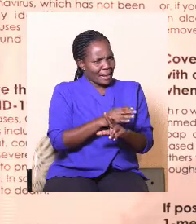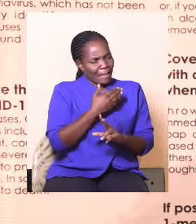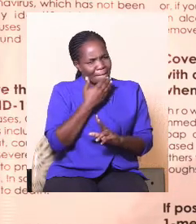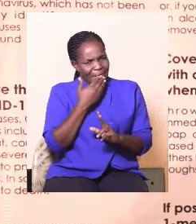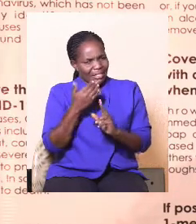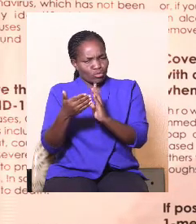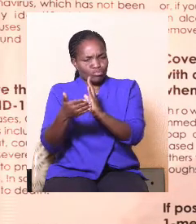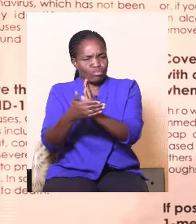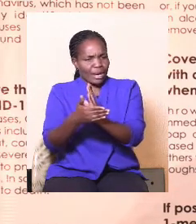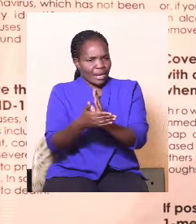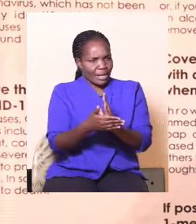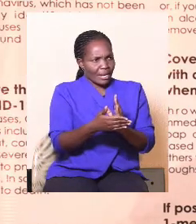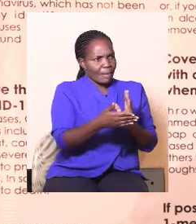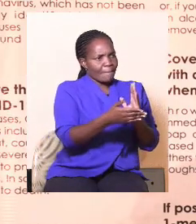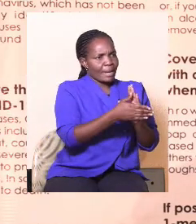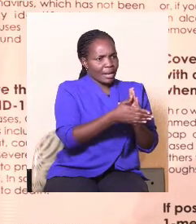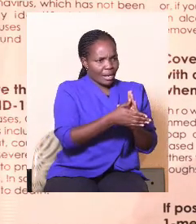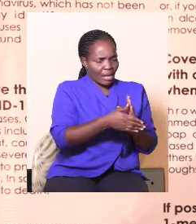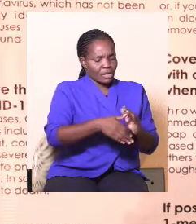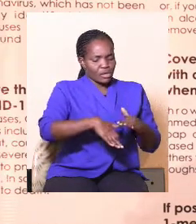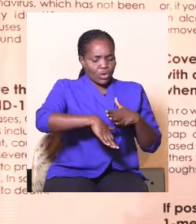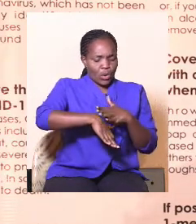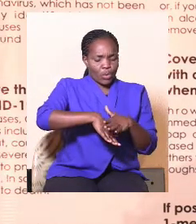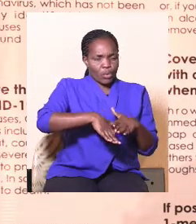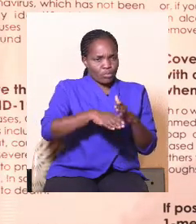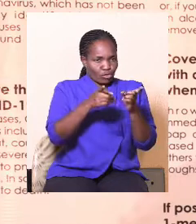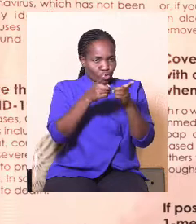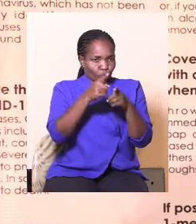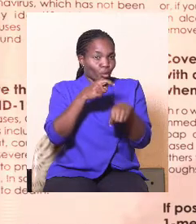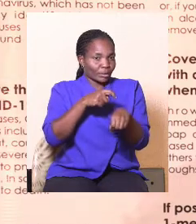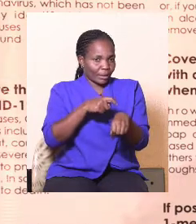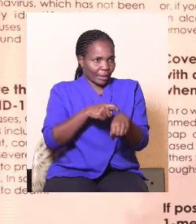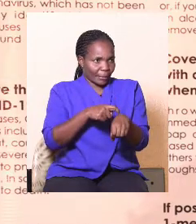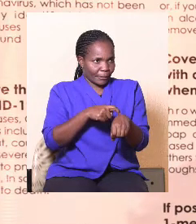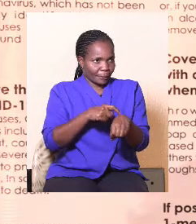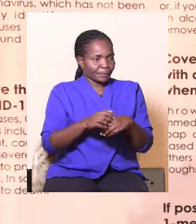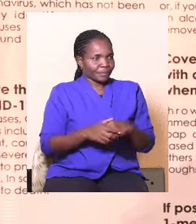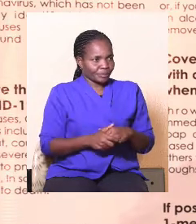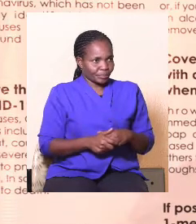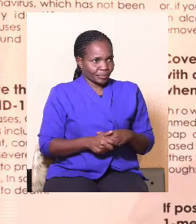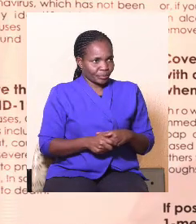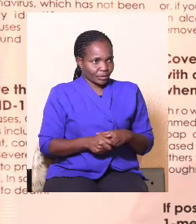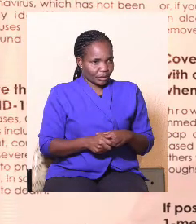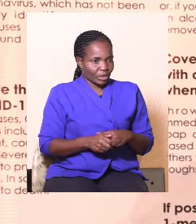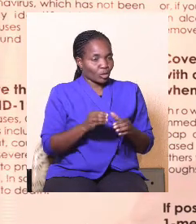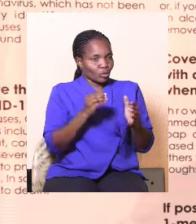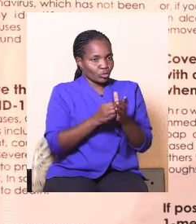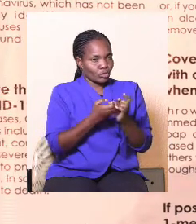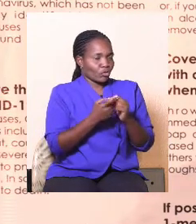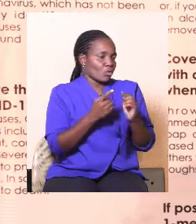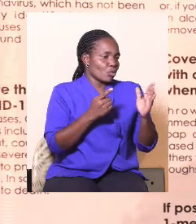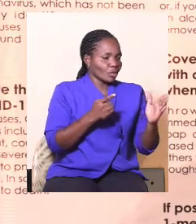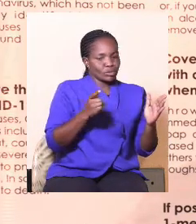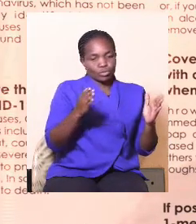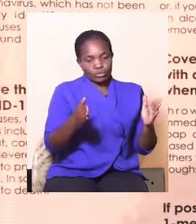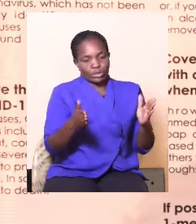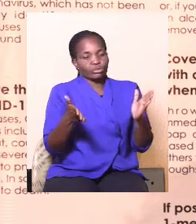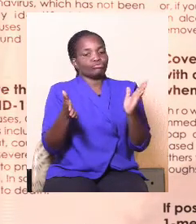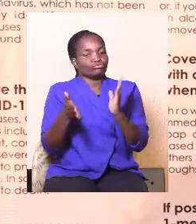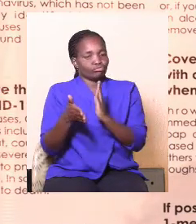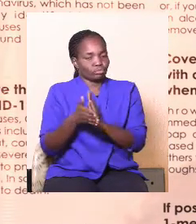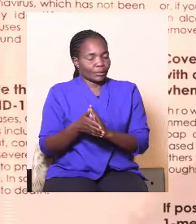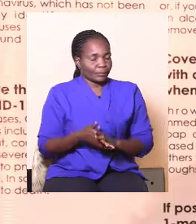down the economy or the country for a certain period of time, and that certain period of time was defined. And the specific